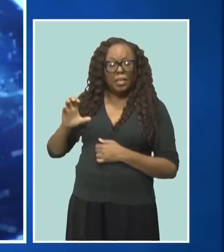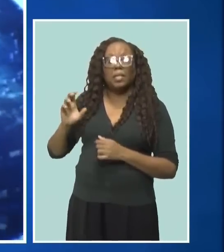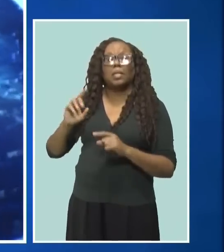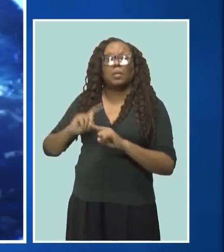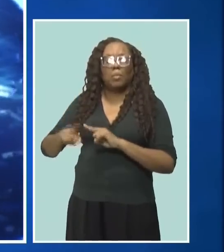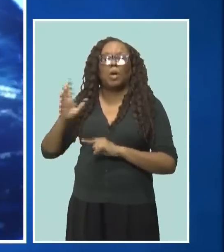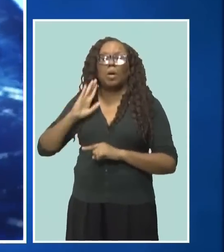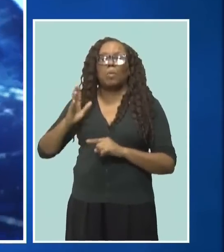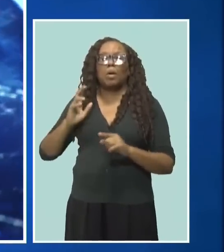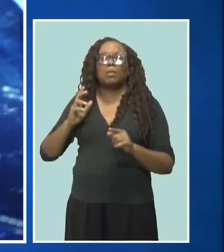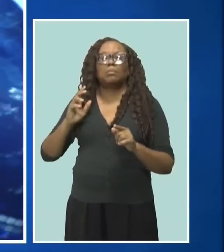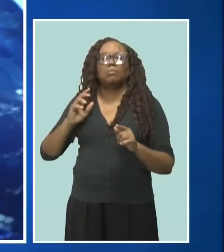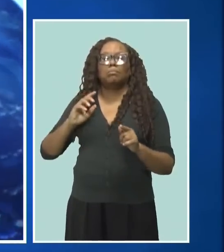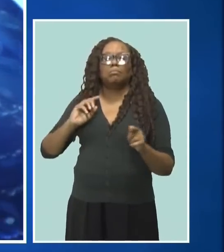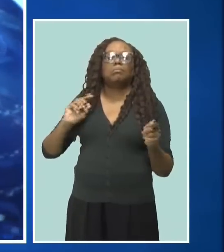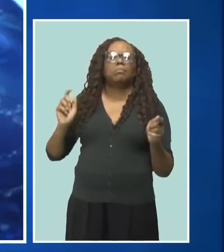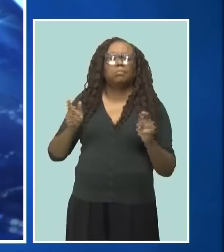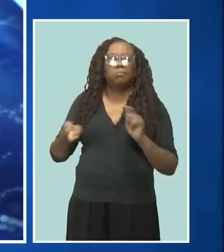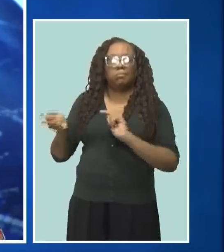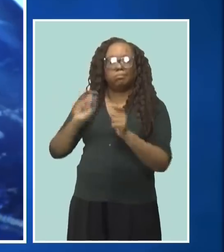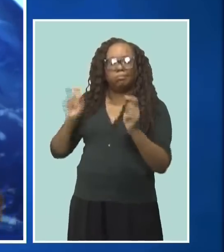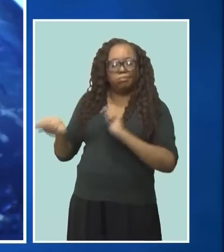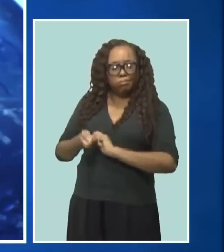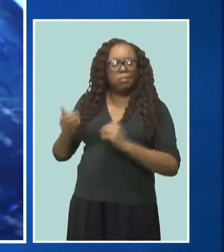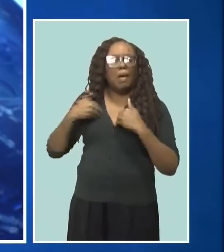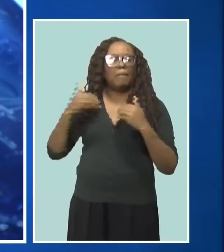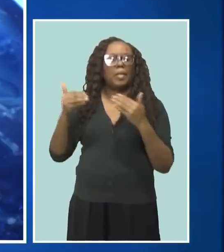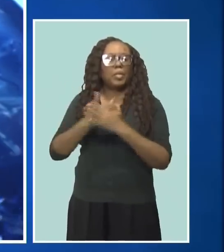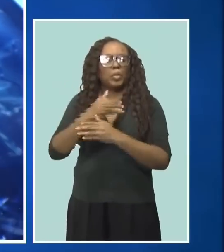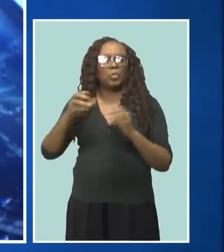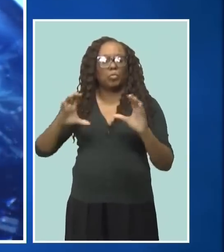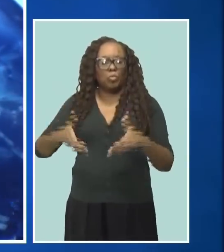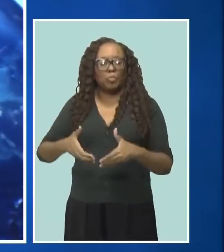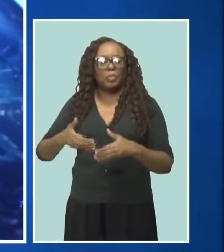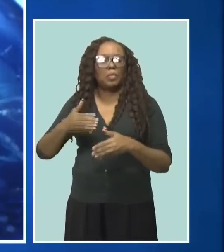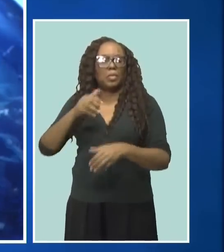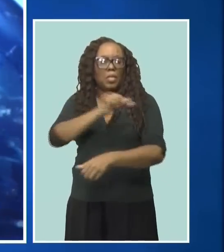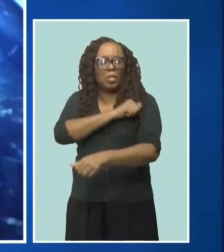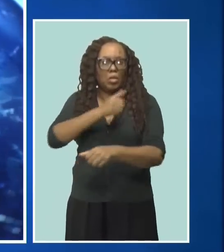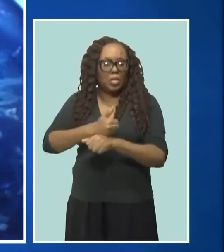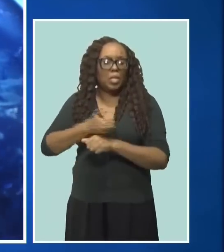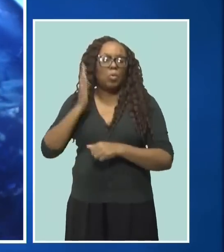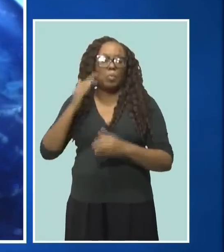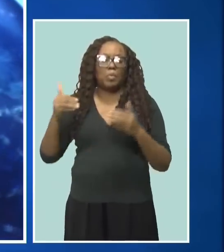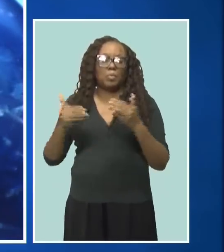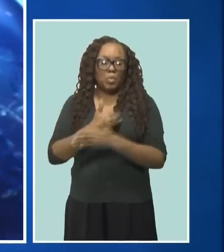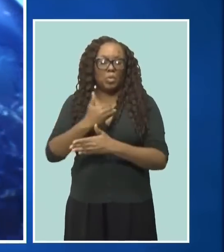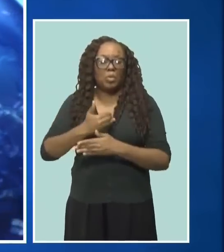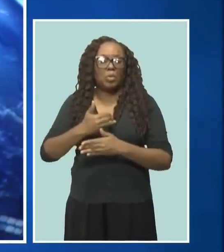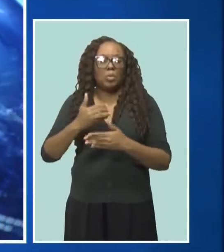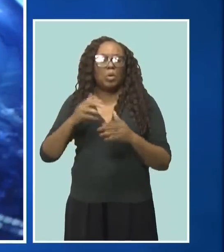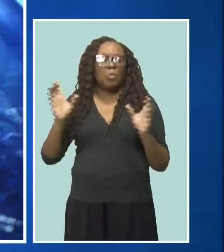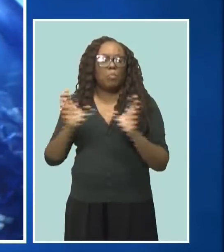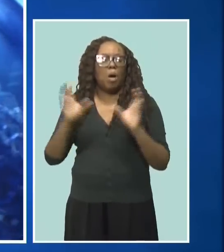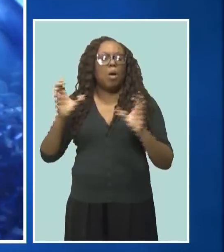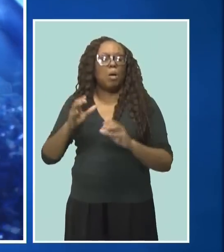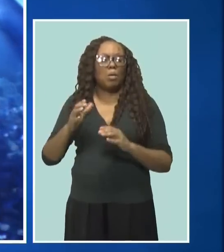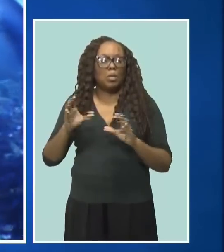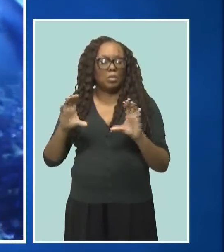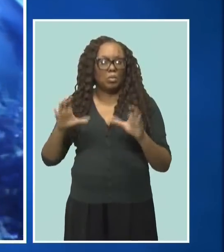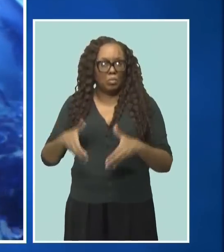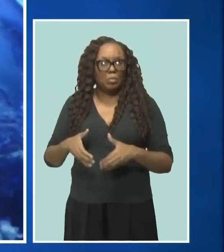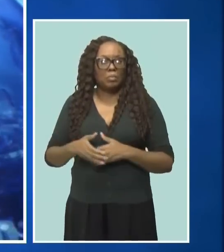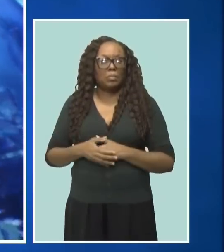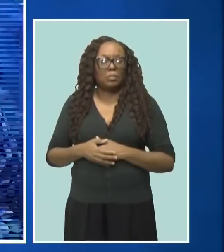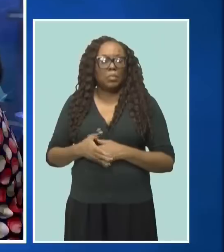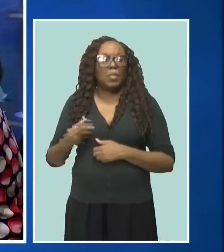Barbados Qualifications and Credit Framework. So that authority is going to be the new accrediting body that the Cabinet of Barbados has just